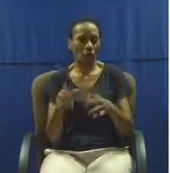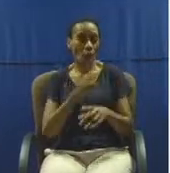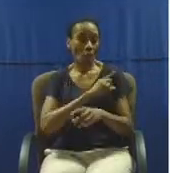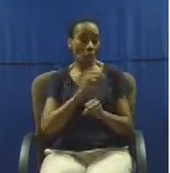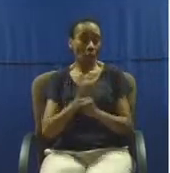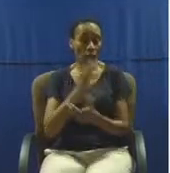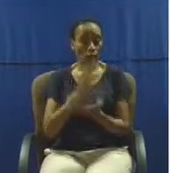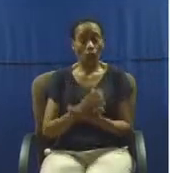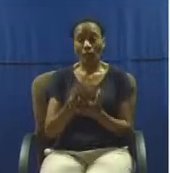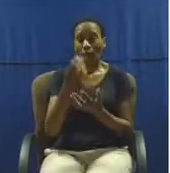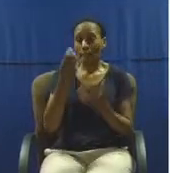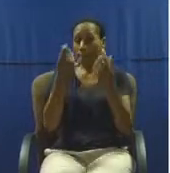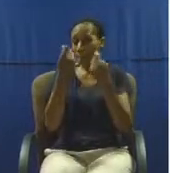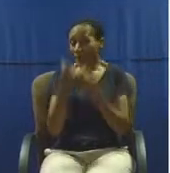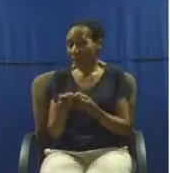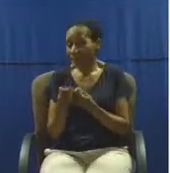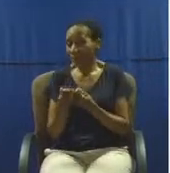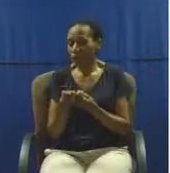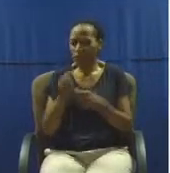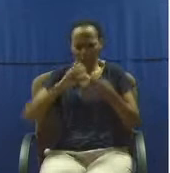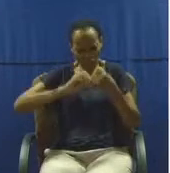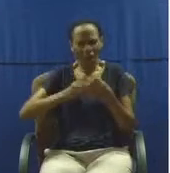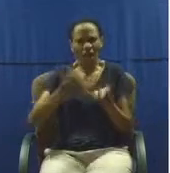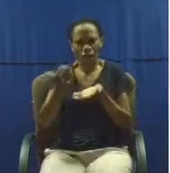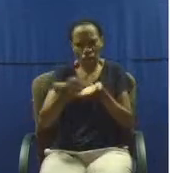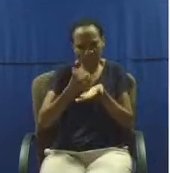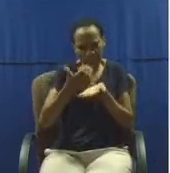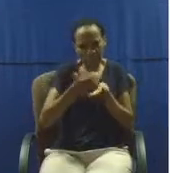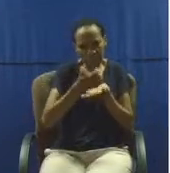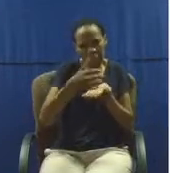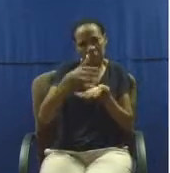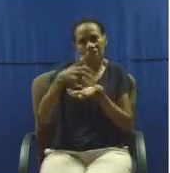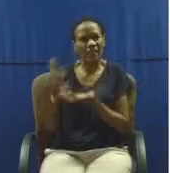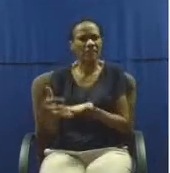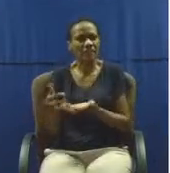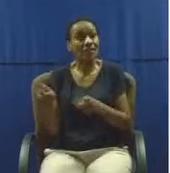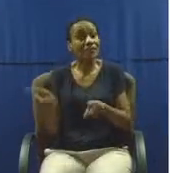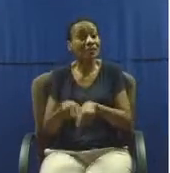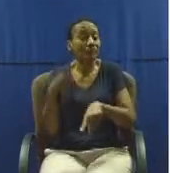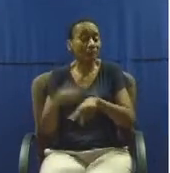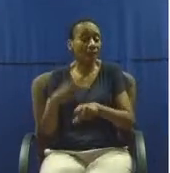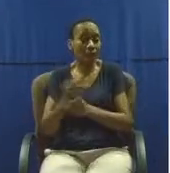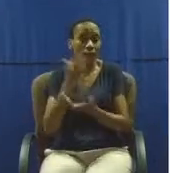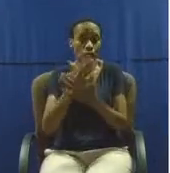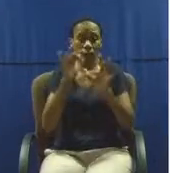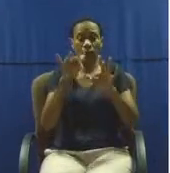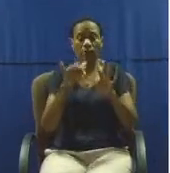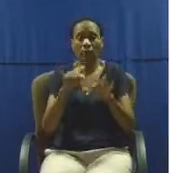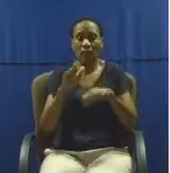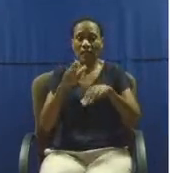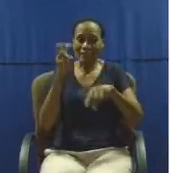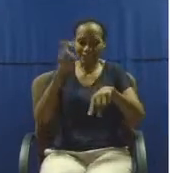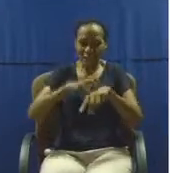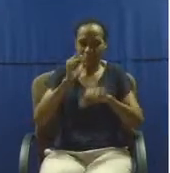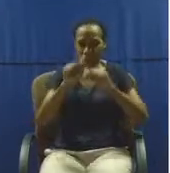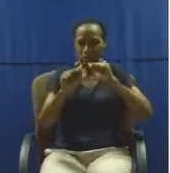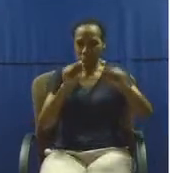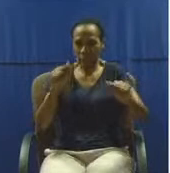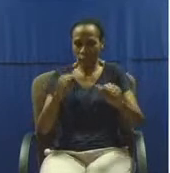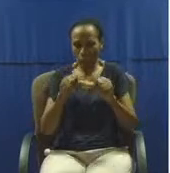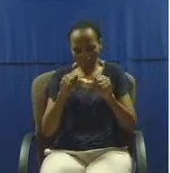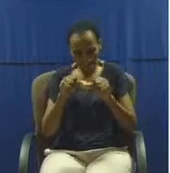inflation, to ensure that all are able to meet their basic needs and to accelerate our economic